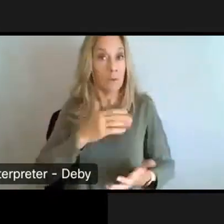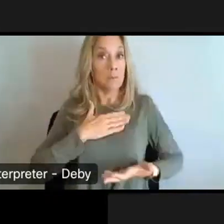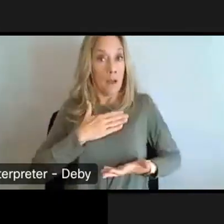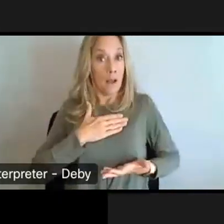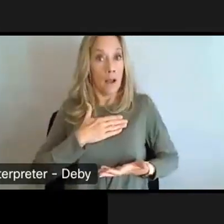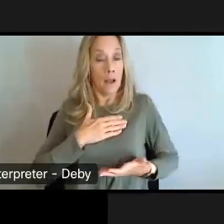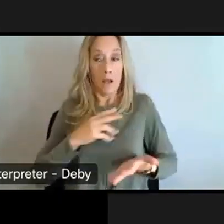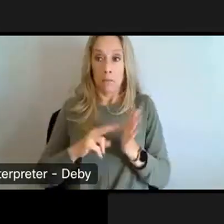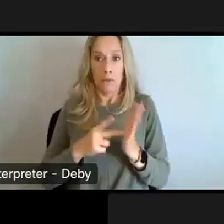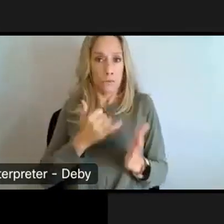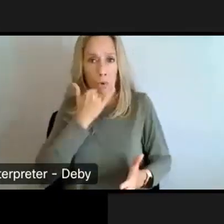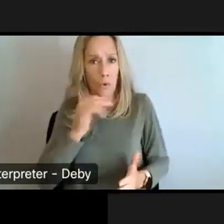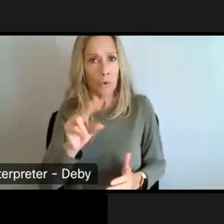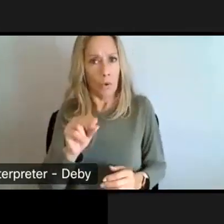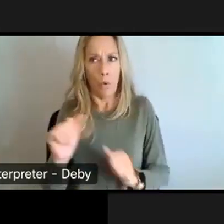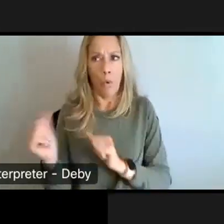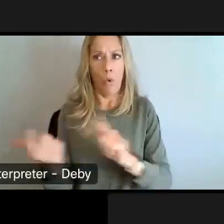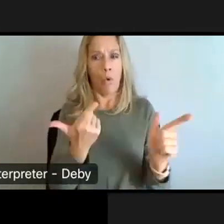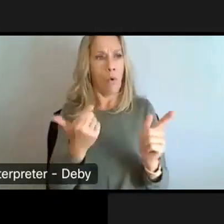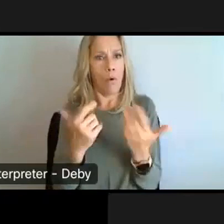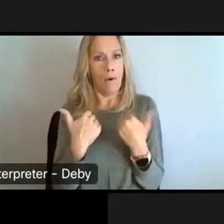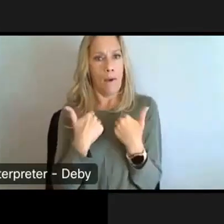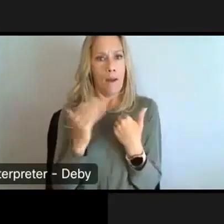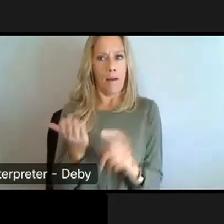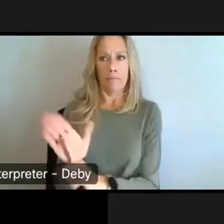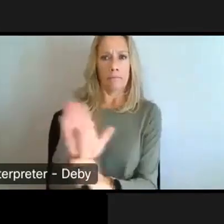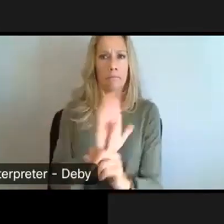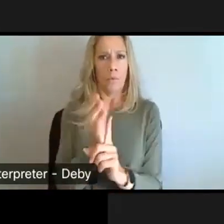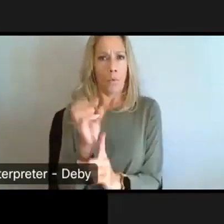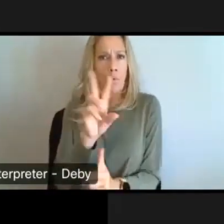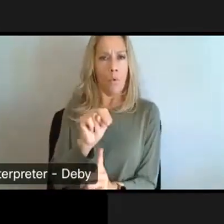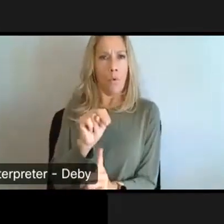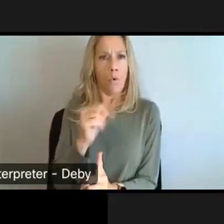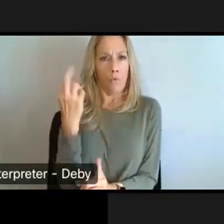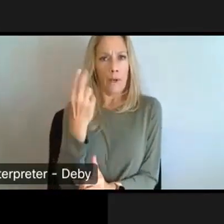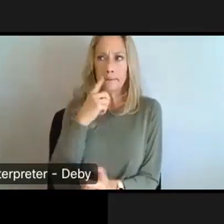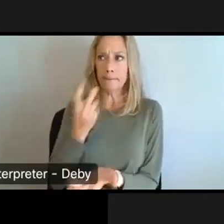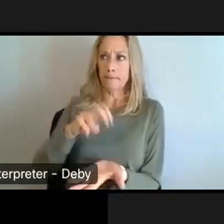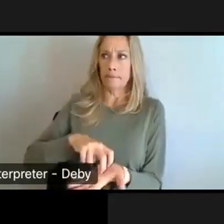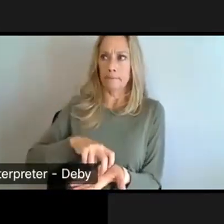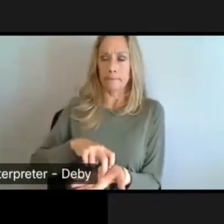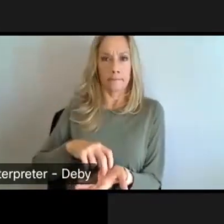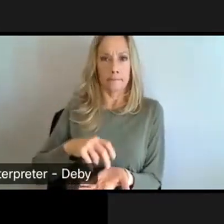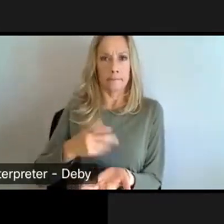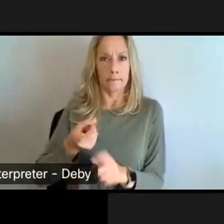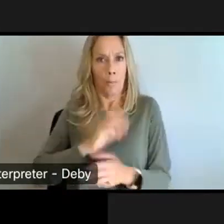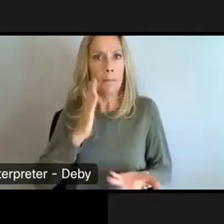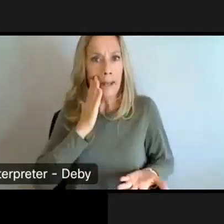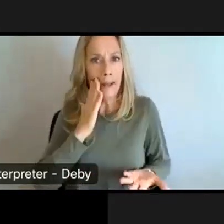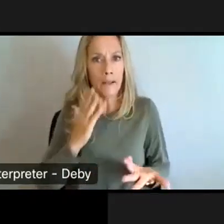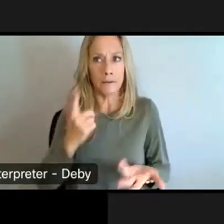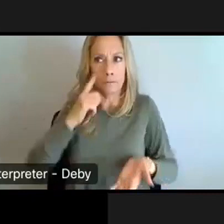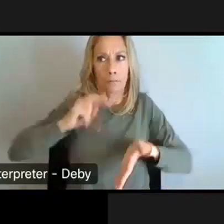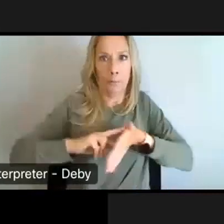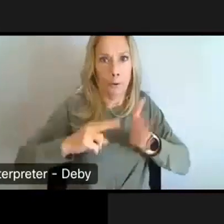wanted to do, doesn't mean it's wrong. It's just you need something that gets you out of bed every day. And I think for me personally,